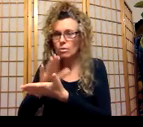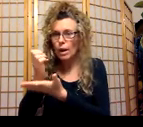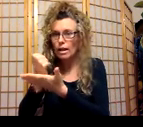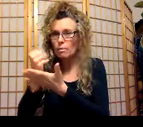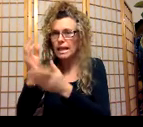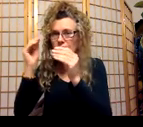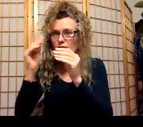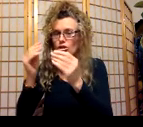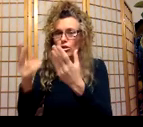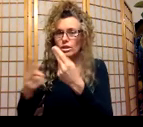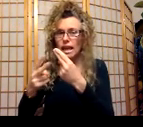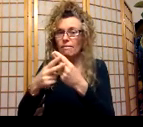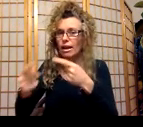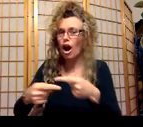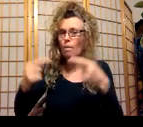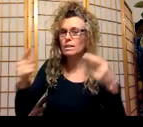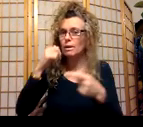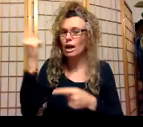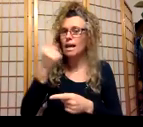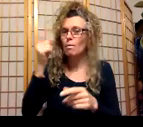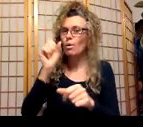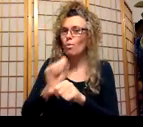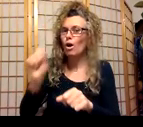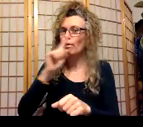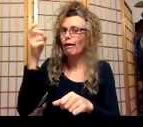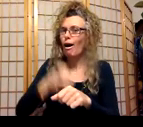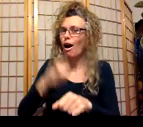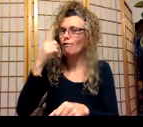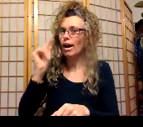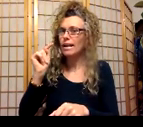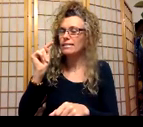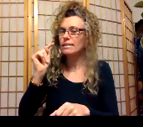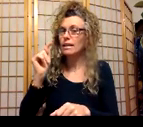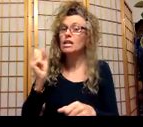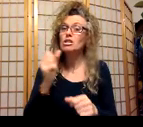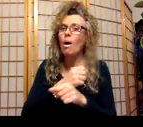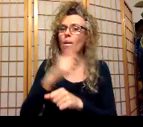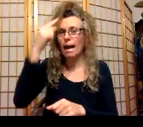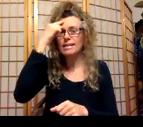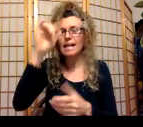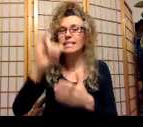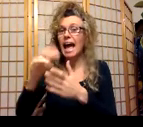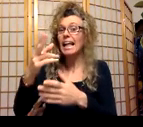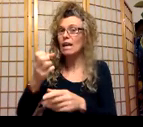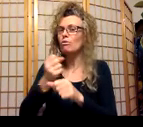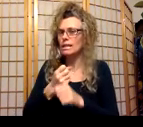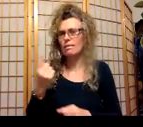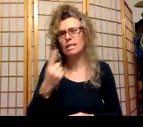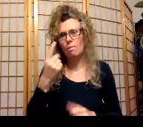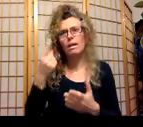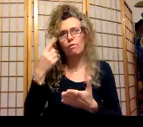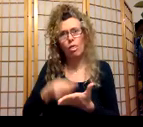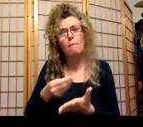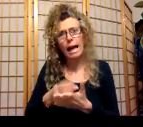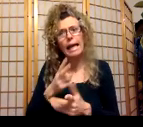are savings on the opposite because someone worked really hard for it. So, it makes sense that he receives something for the money